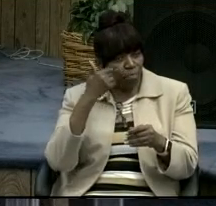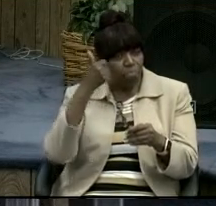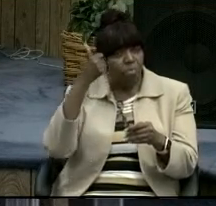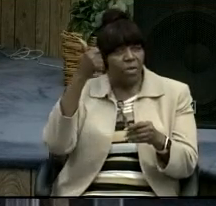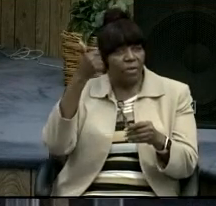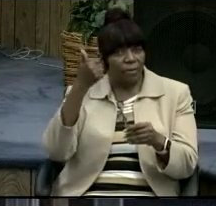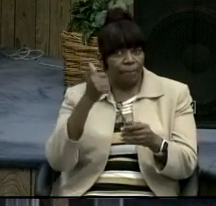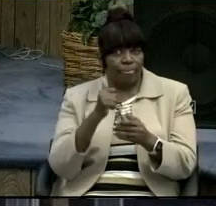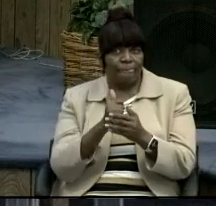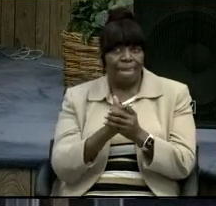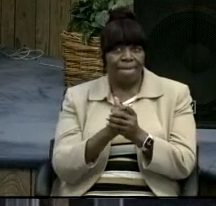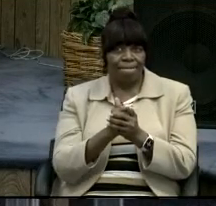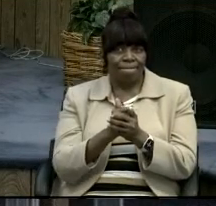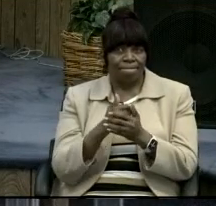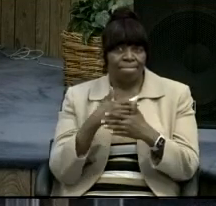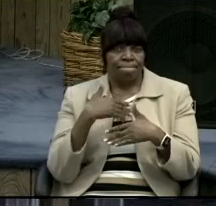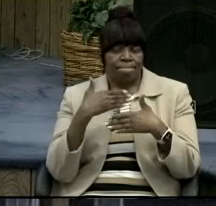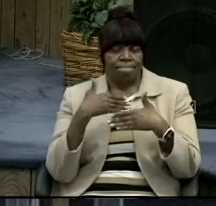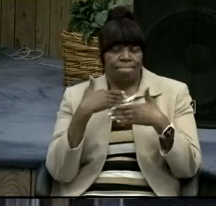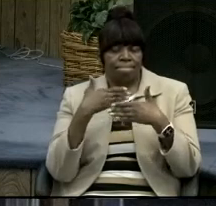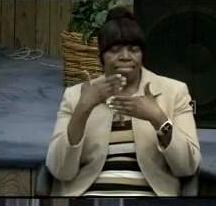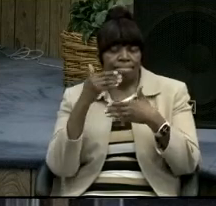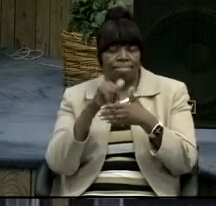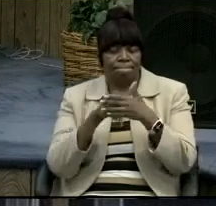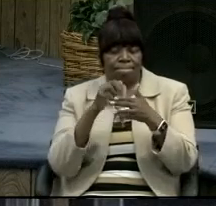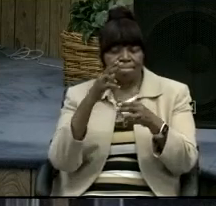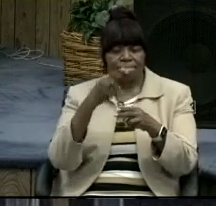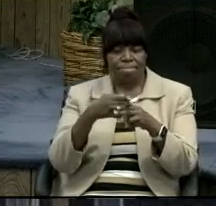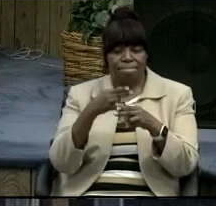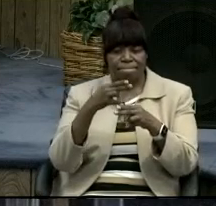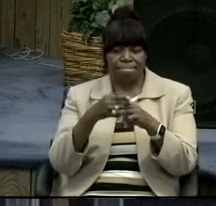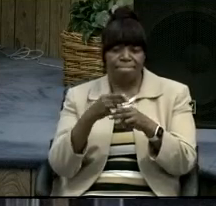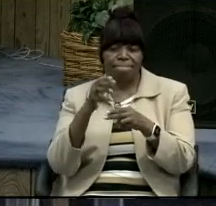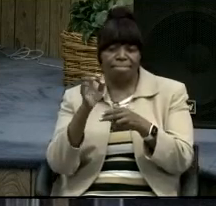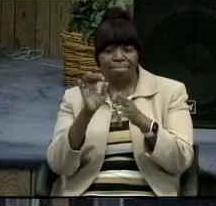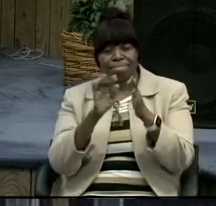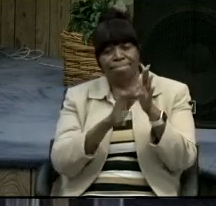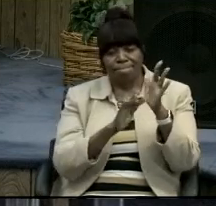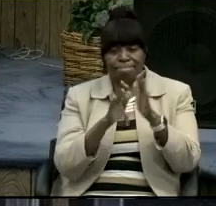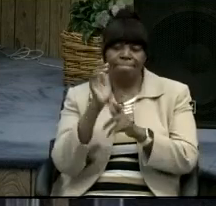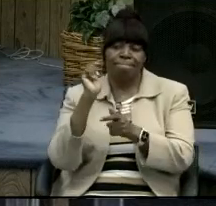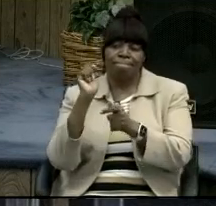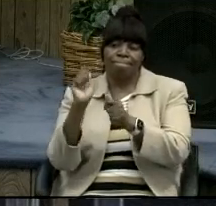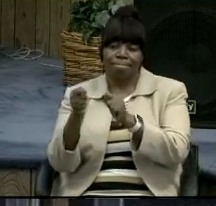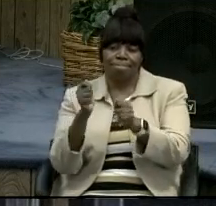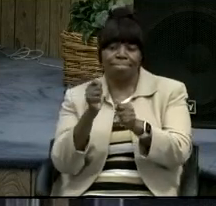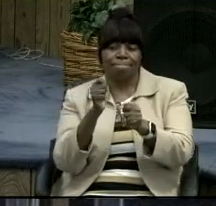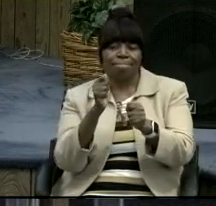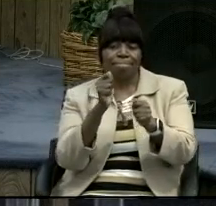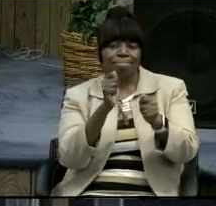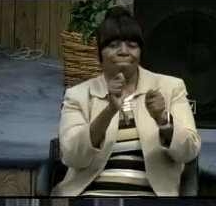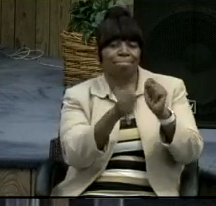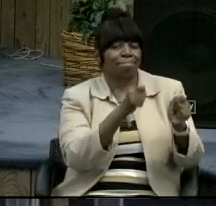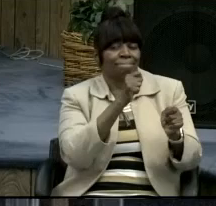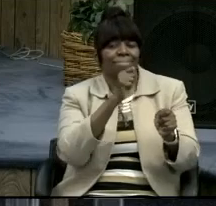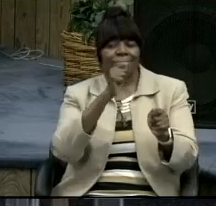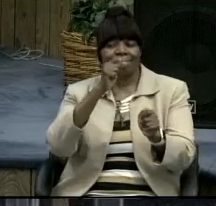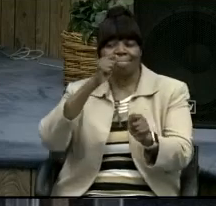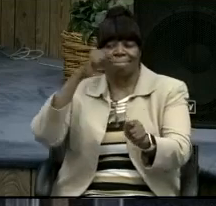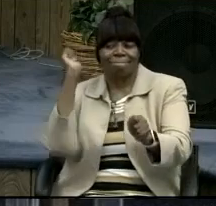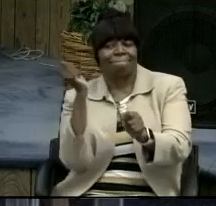Amen, amen. I'm glad you feel better in Jesus' name. He beat the drum on that one. Praise the Lord. Amen,